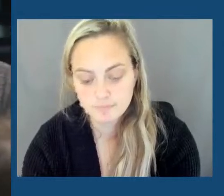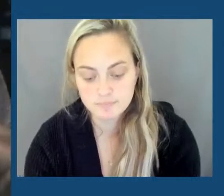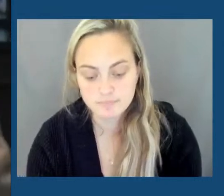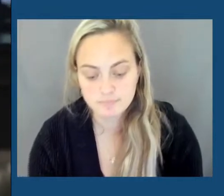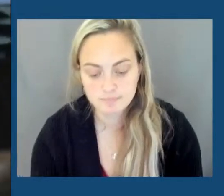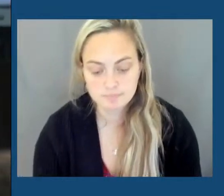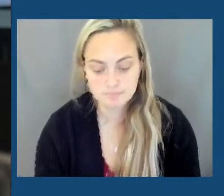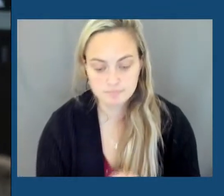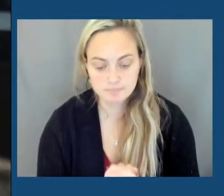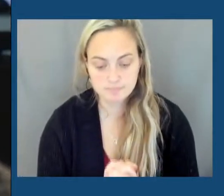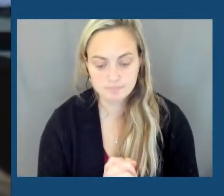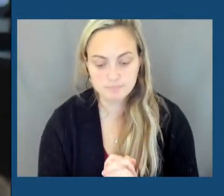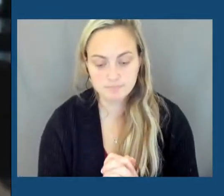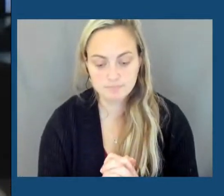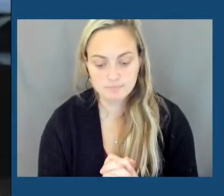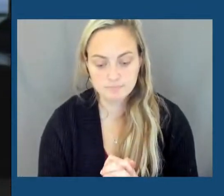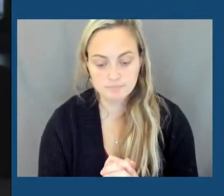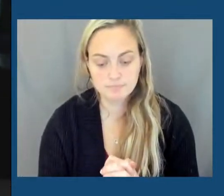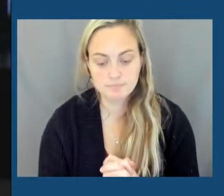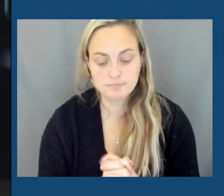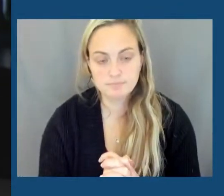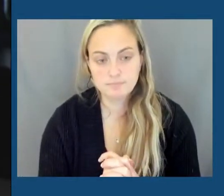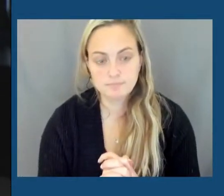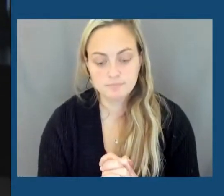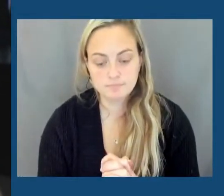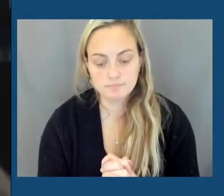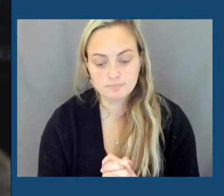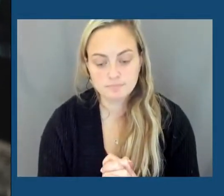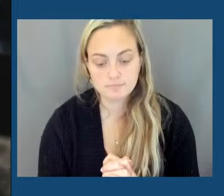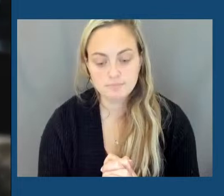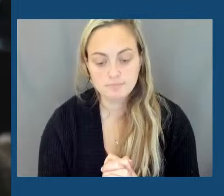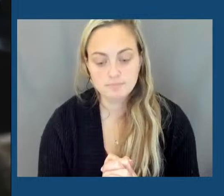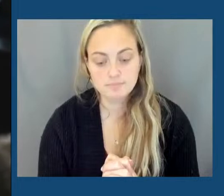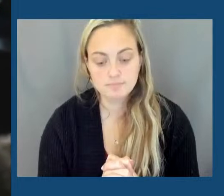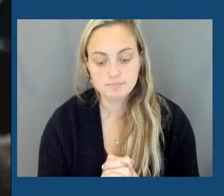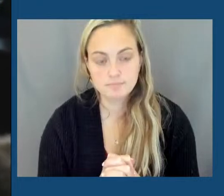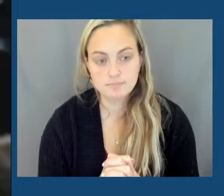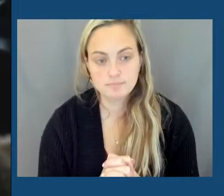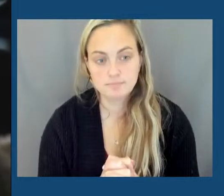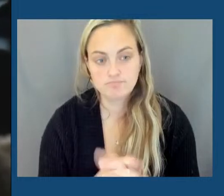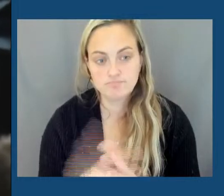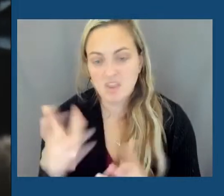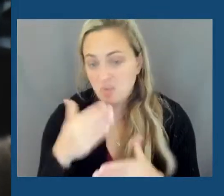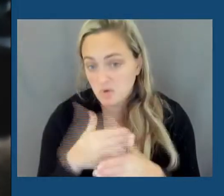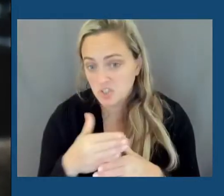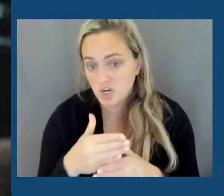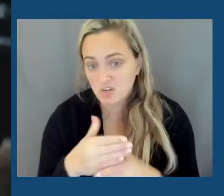Anything else you want to share about the program? No.